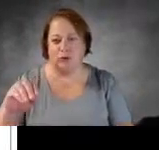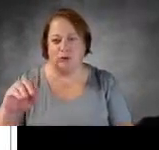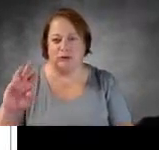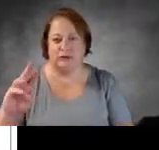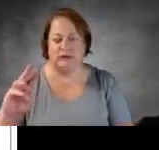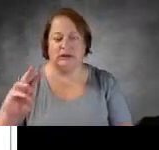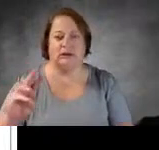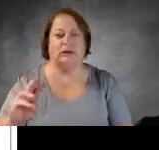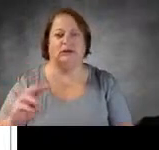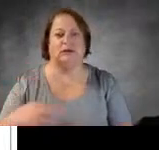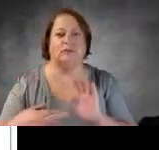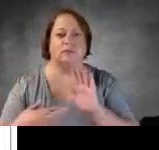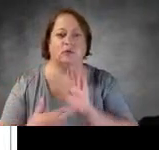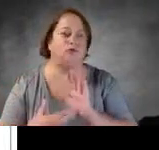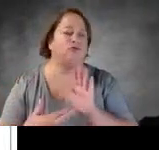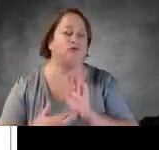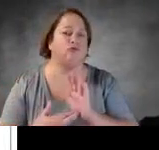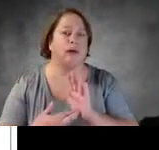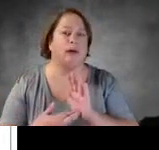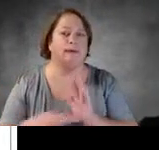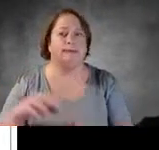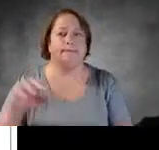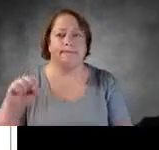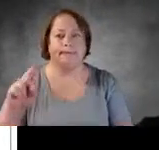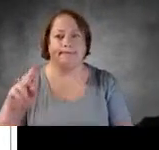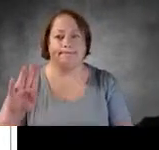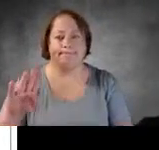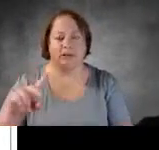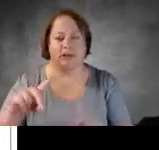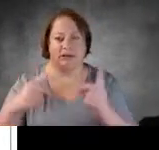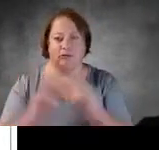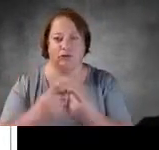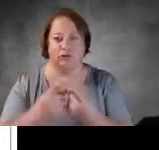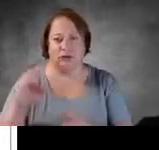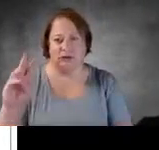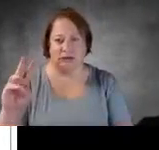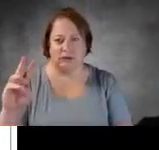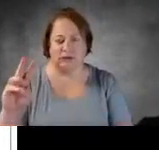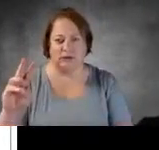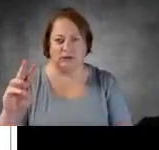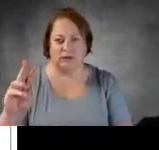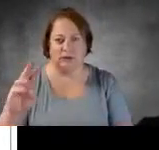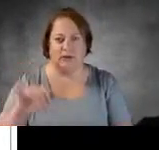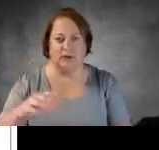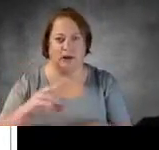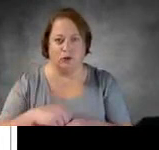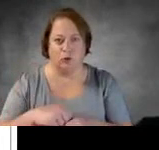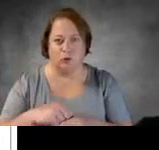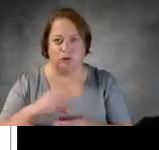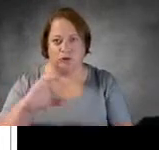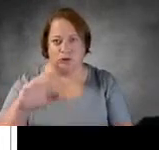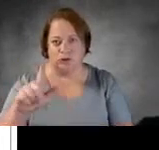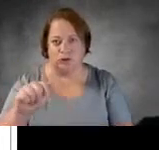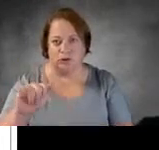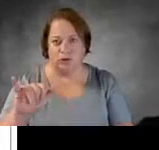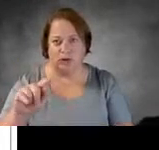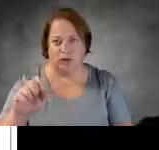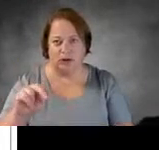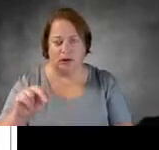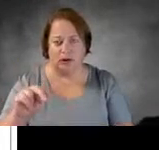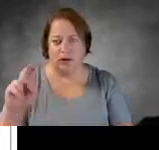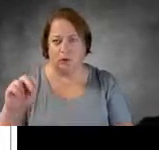Education in 2006, and she represents Sub-District 6, which includes Clayton,